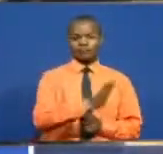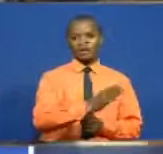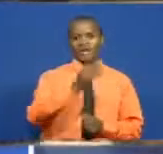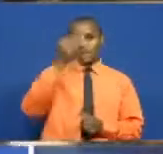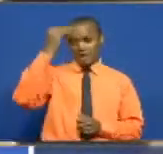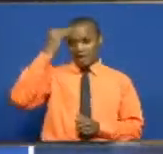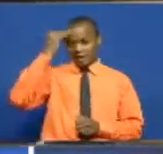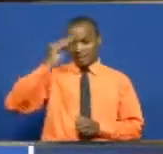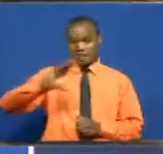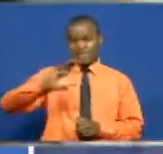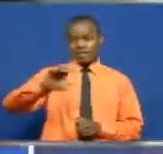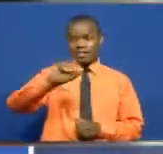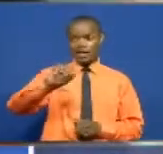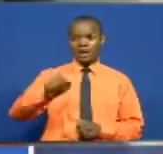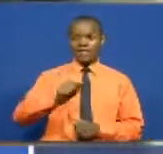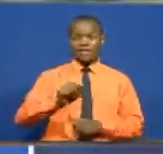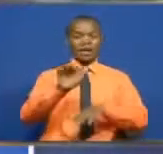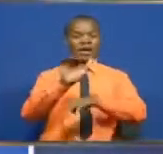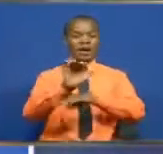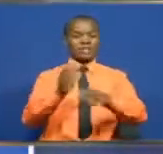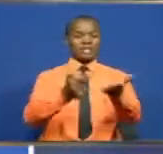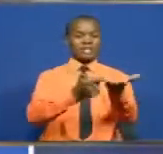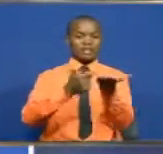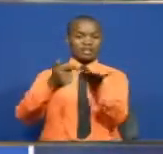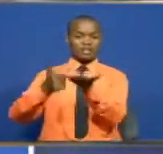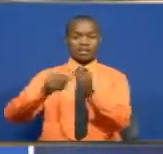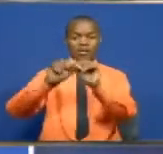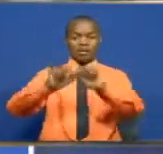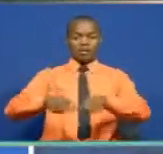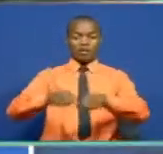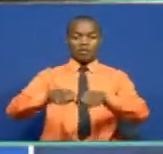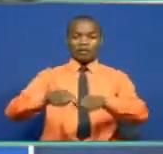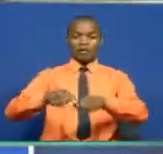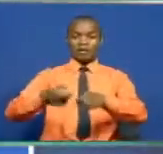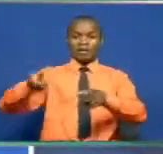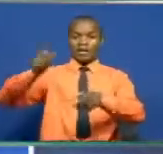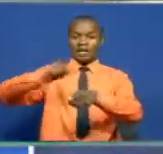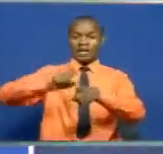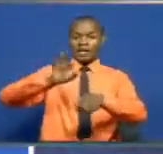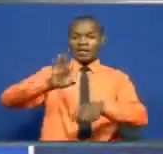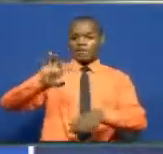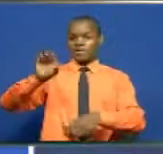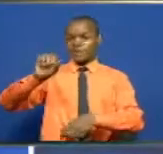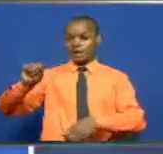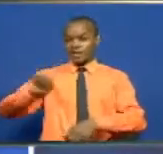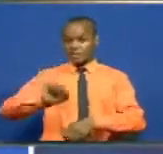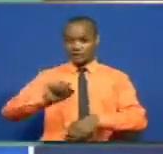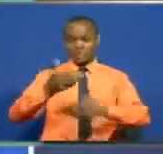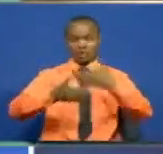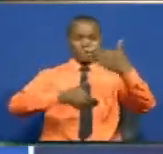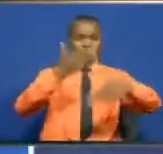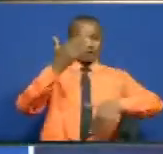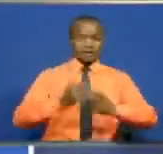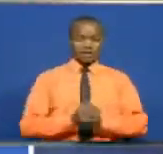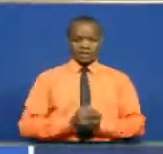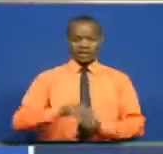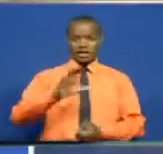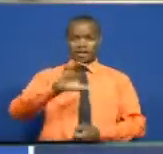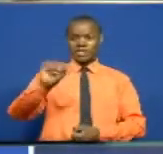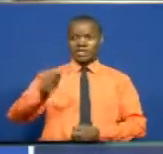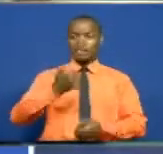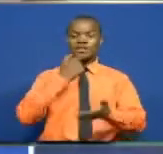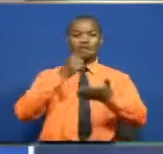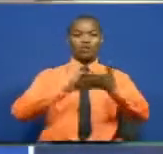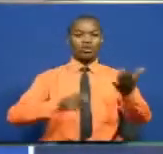called for a holistic consultation on the proposal to hike university fees. Speaking in Kisii County, Magoha said the proposal had heightened tension